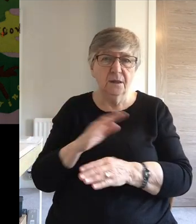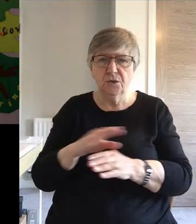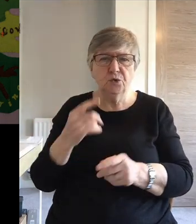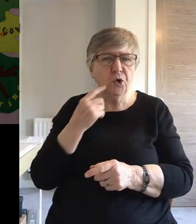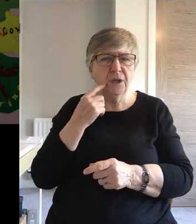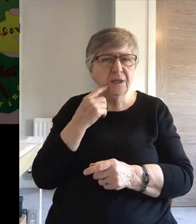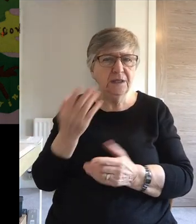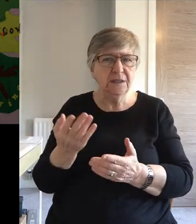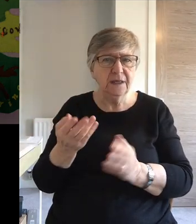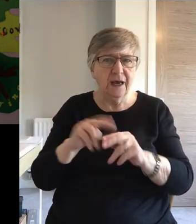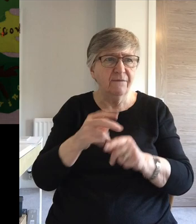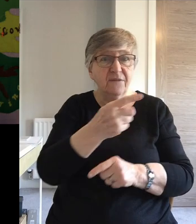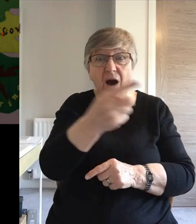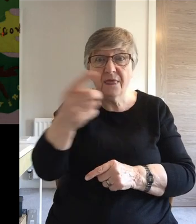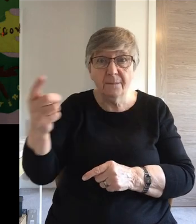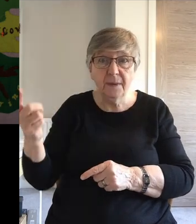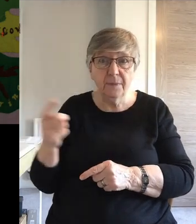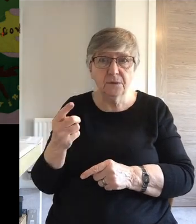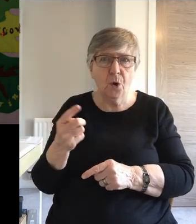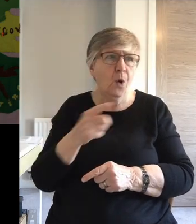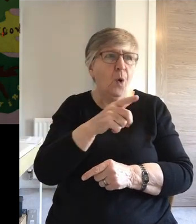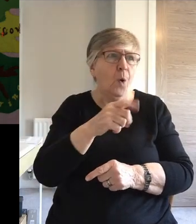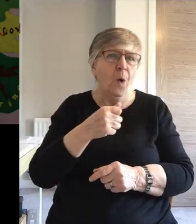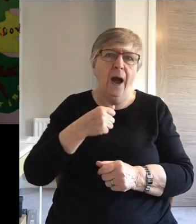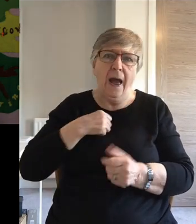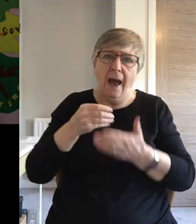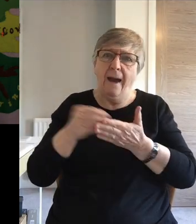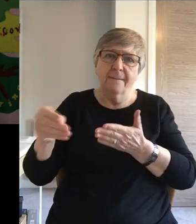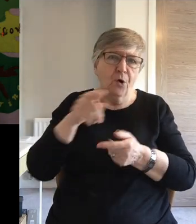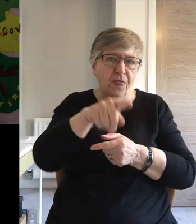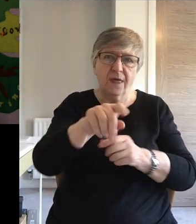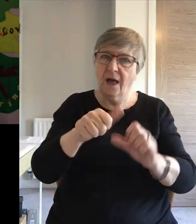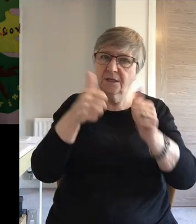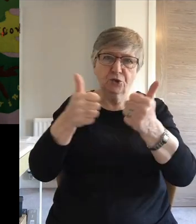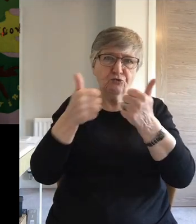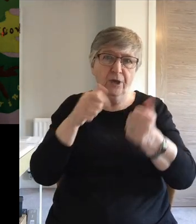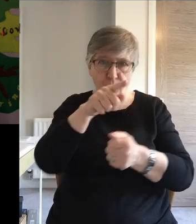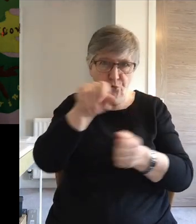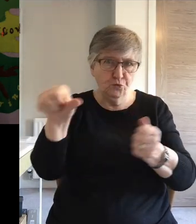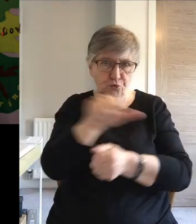Nor is it easy if everyone else is buying into it.